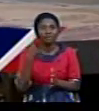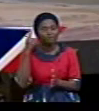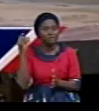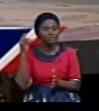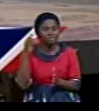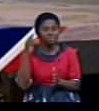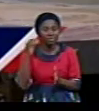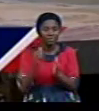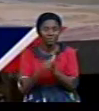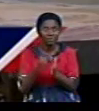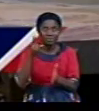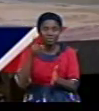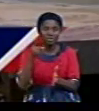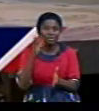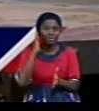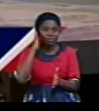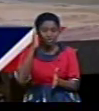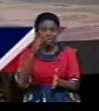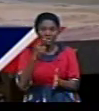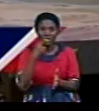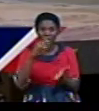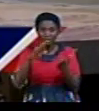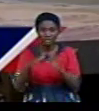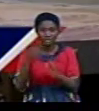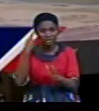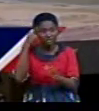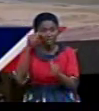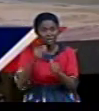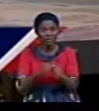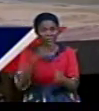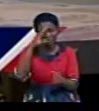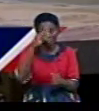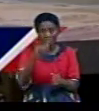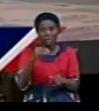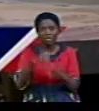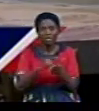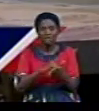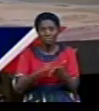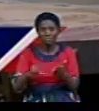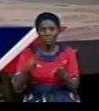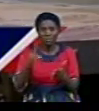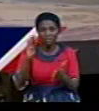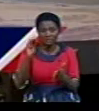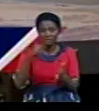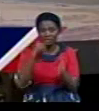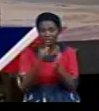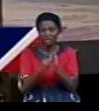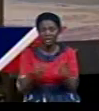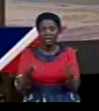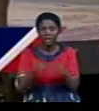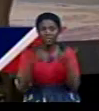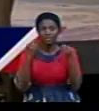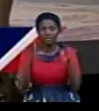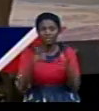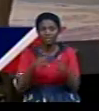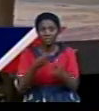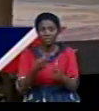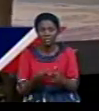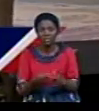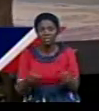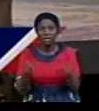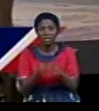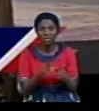man look at verse 14 in verse 14 it says for as much then as the children are